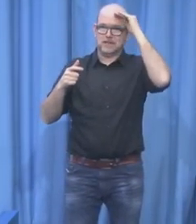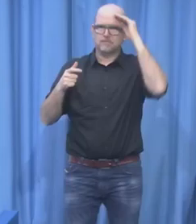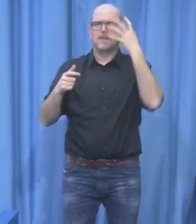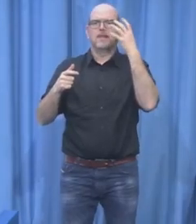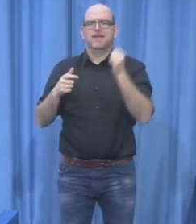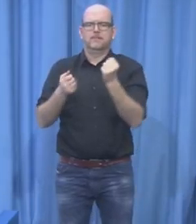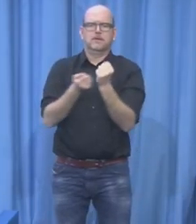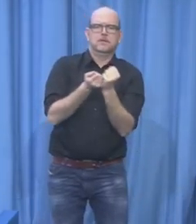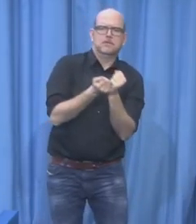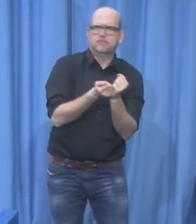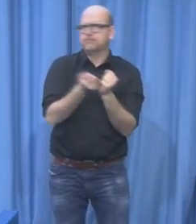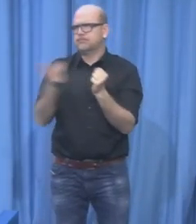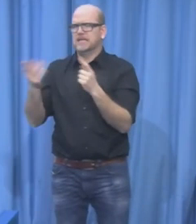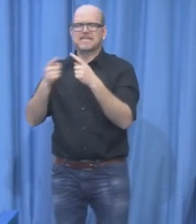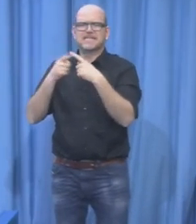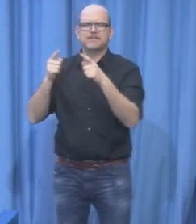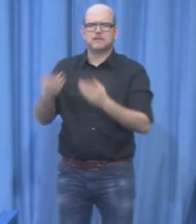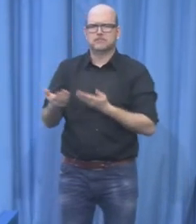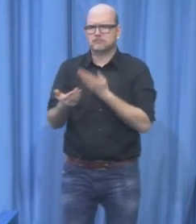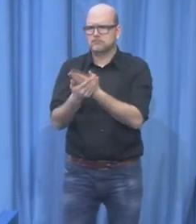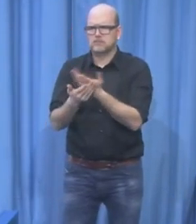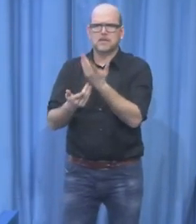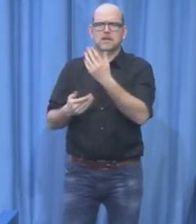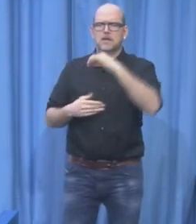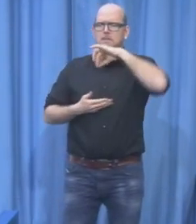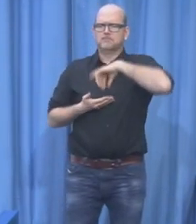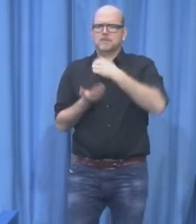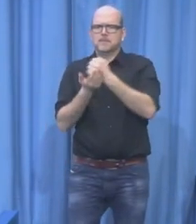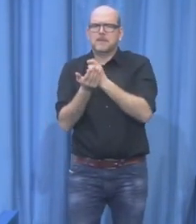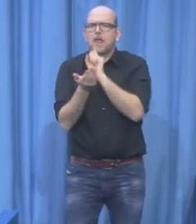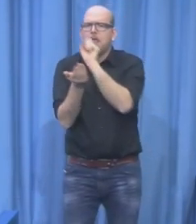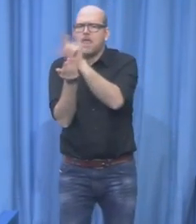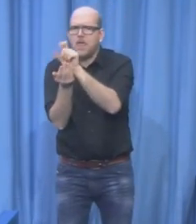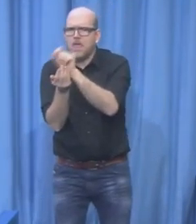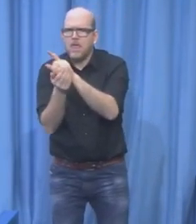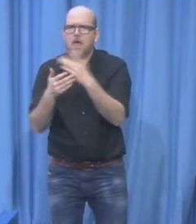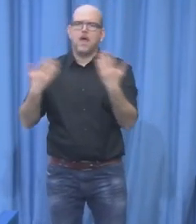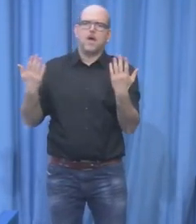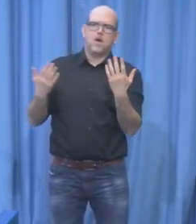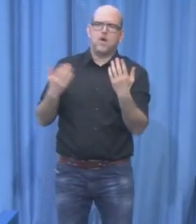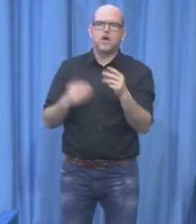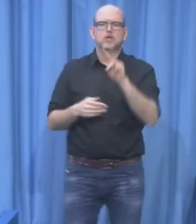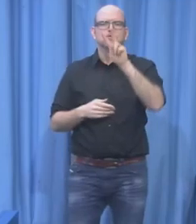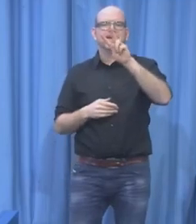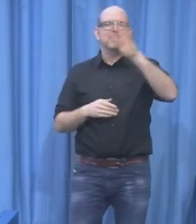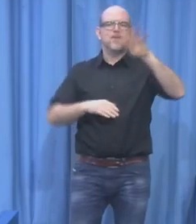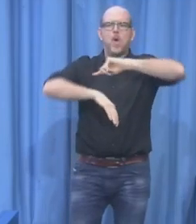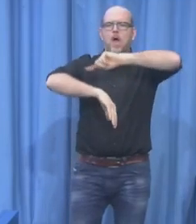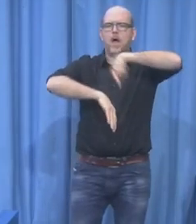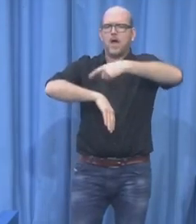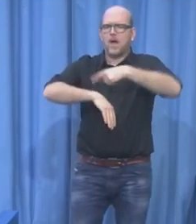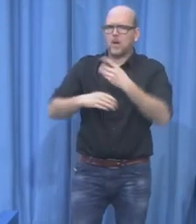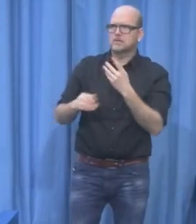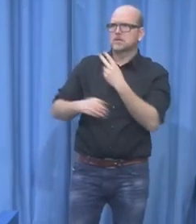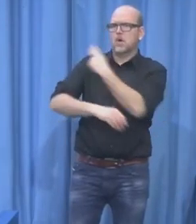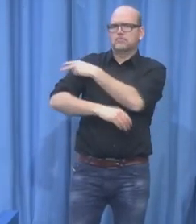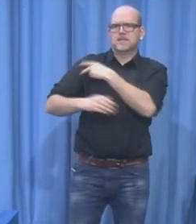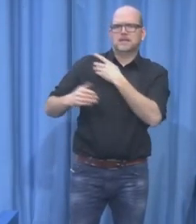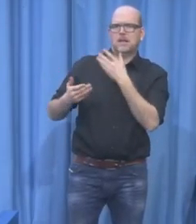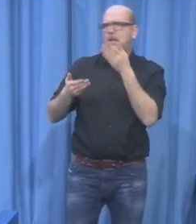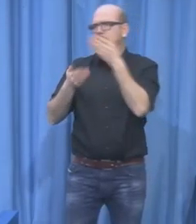a 24-hour emergency service to its immediate catchment area in Kildare and West Wicklow, which is a population